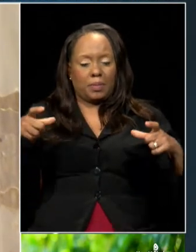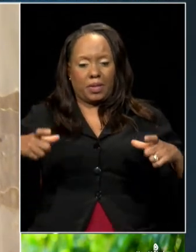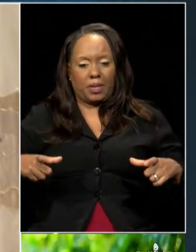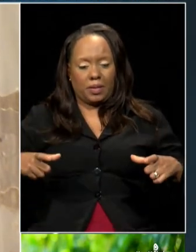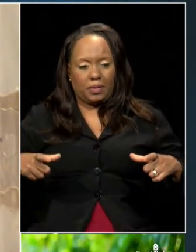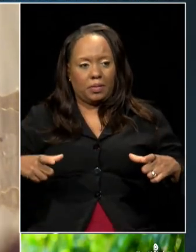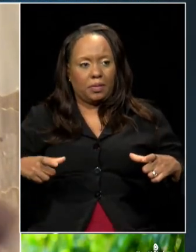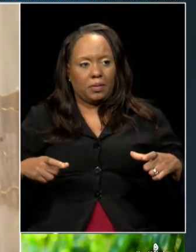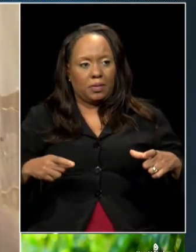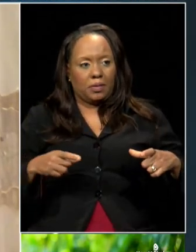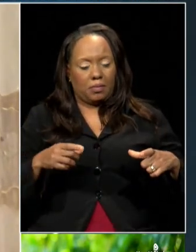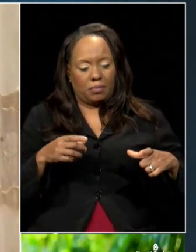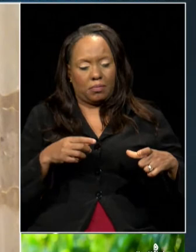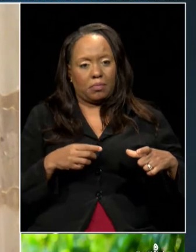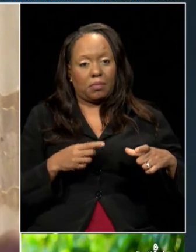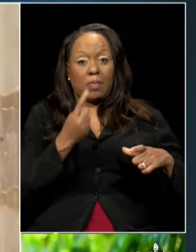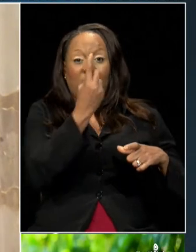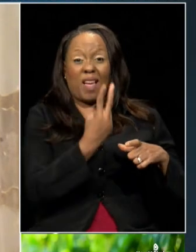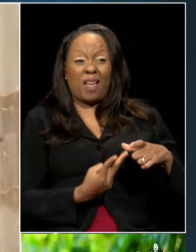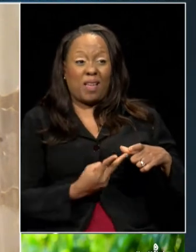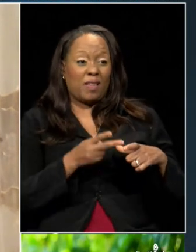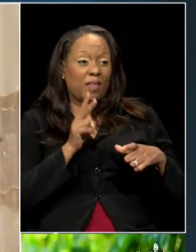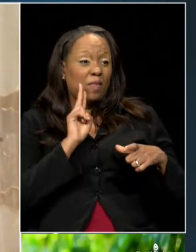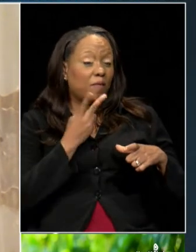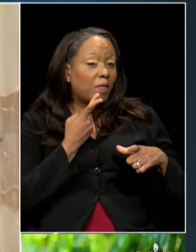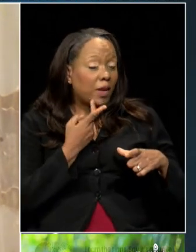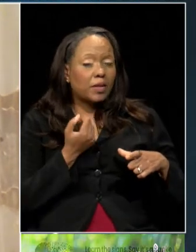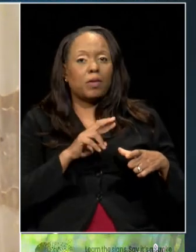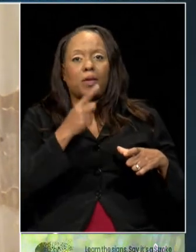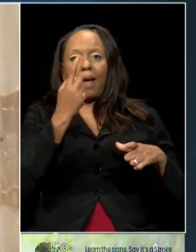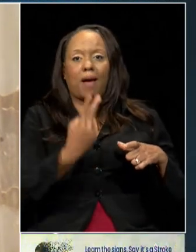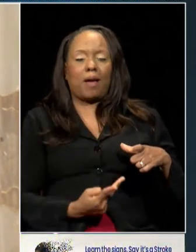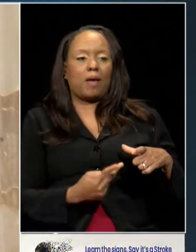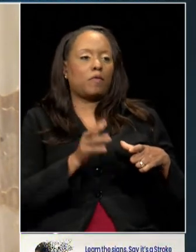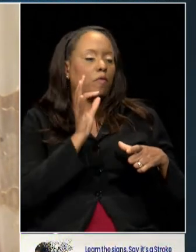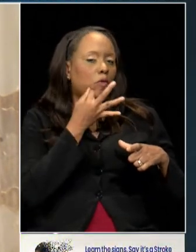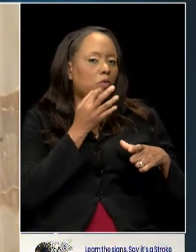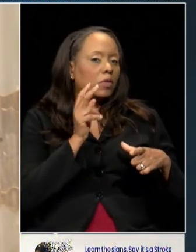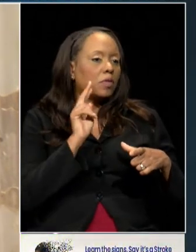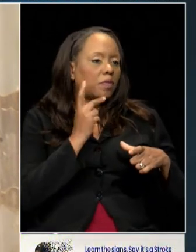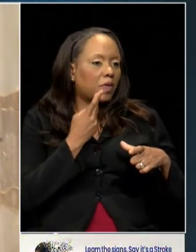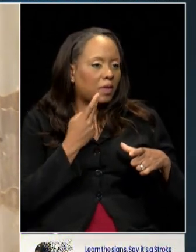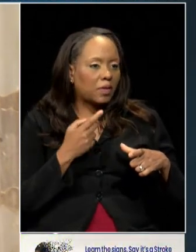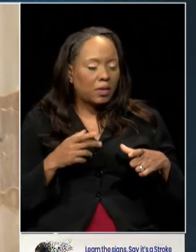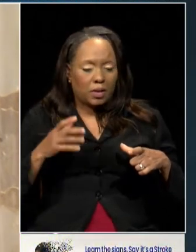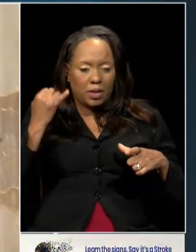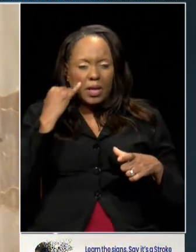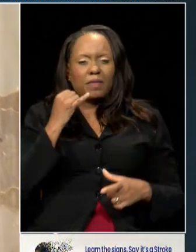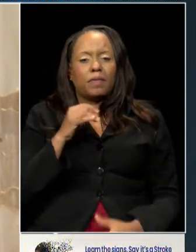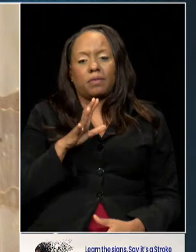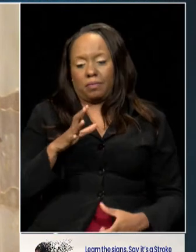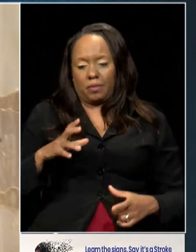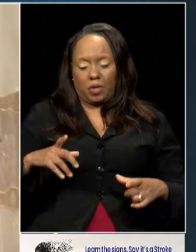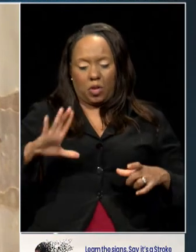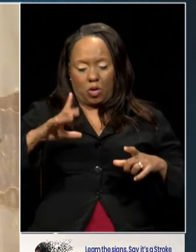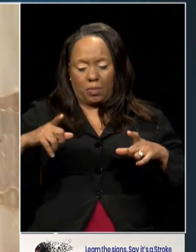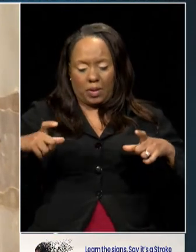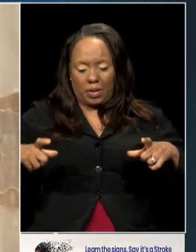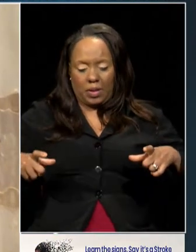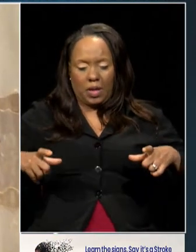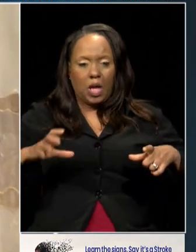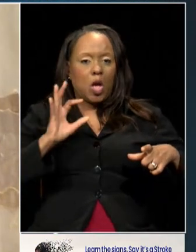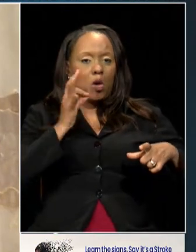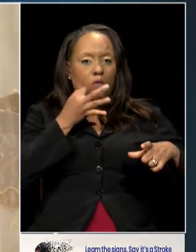should be half veg or half fruits and veg. If you're looking at a 9-inch plate, half of that plate should be fruits